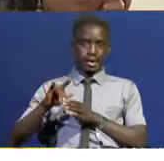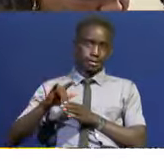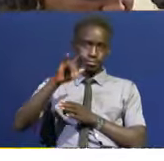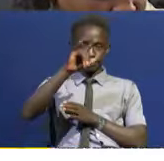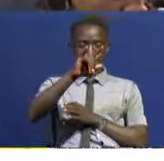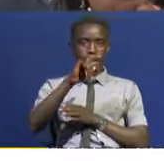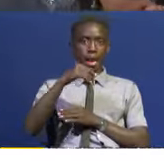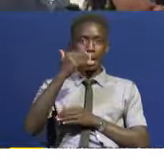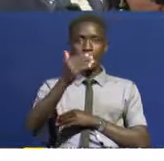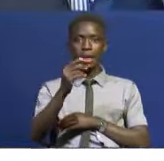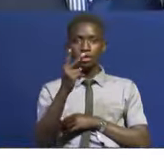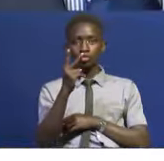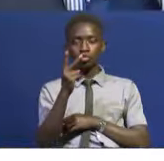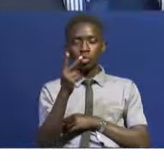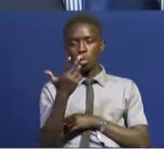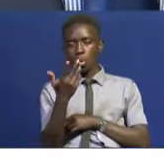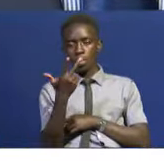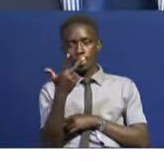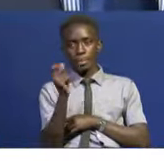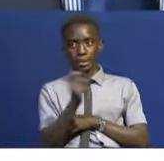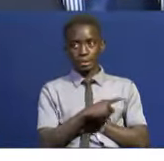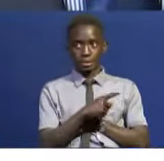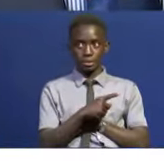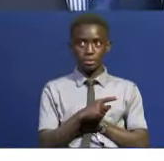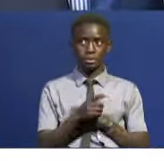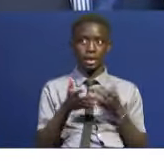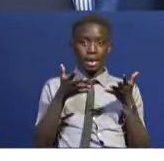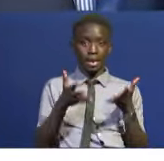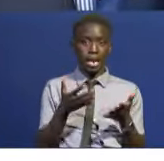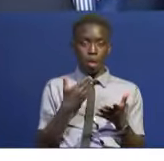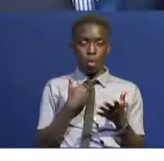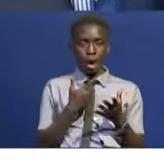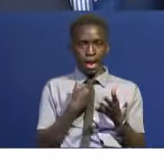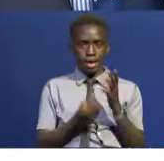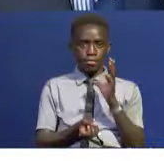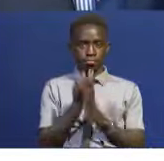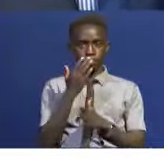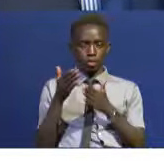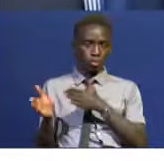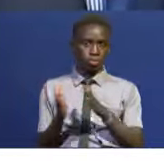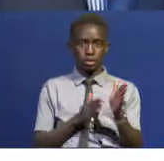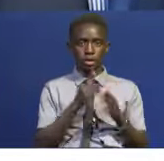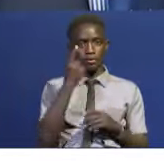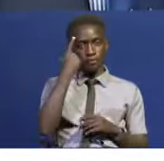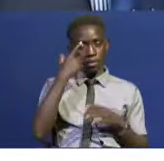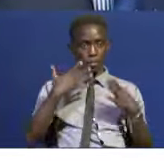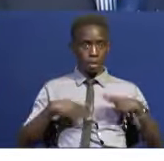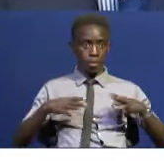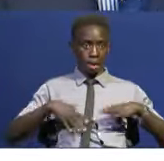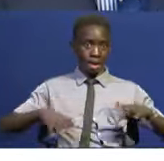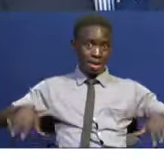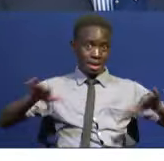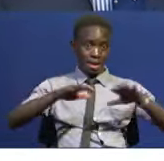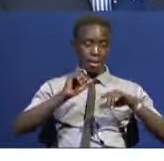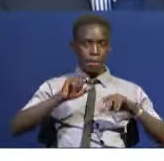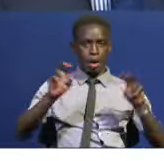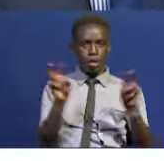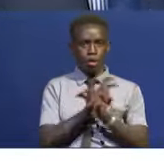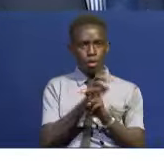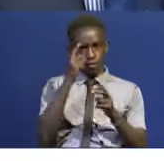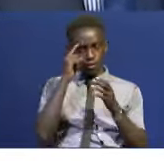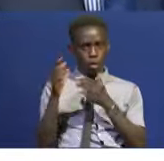have ratified our documents. We want to create opportunities for the residents of Mombasa to seek opportunities in the